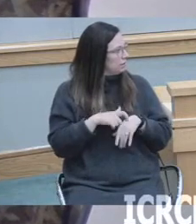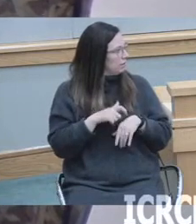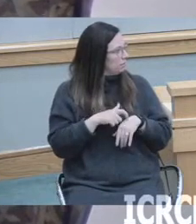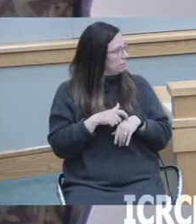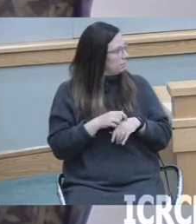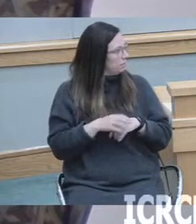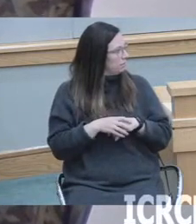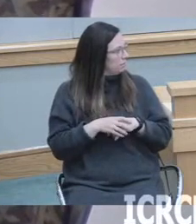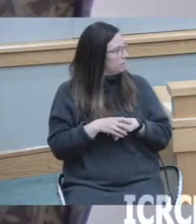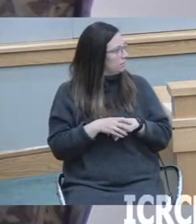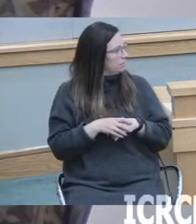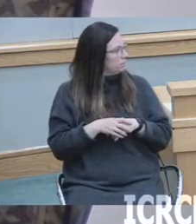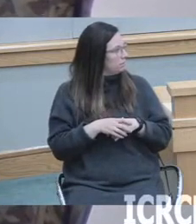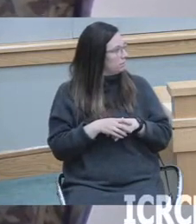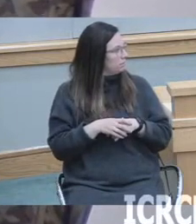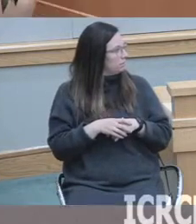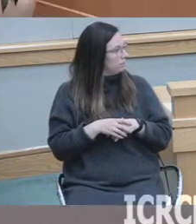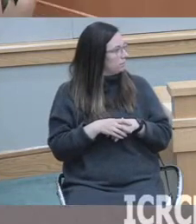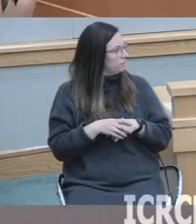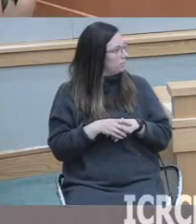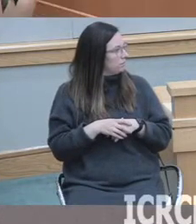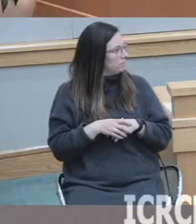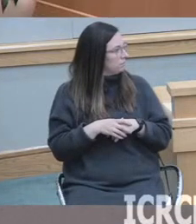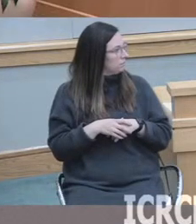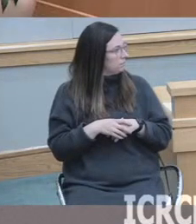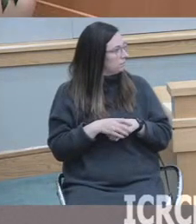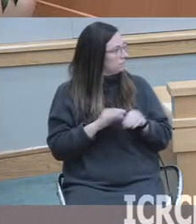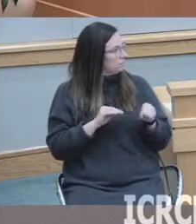So, may I have a motion to